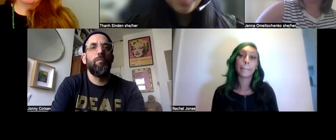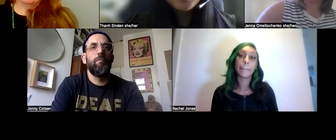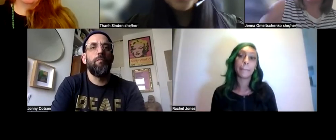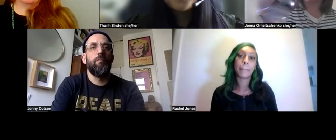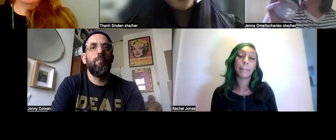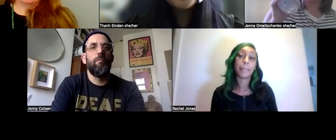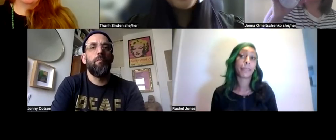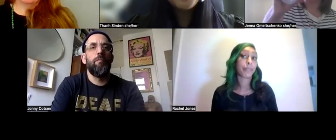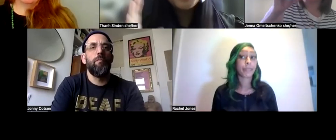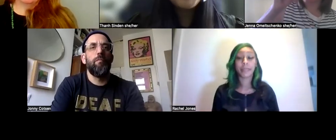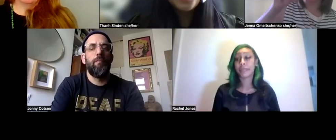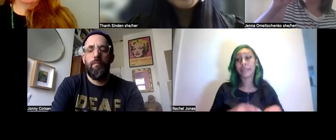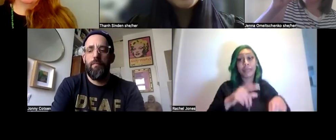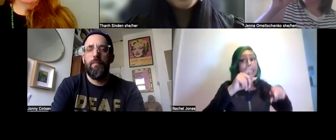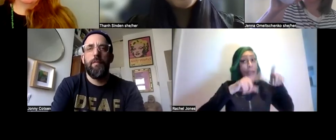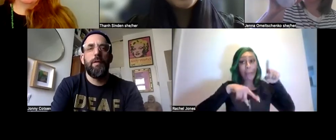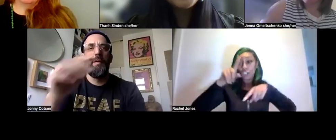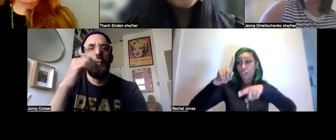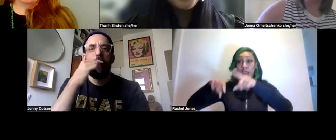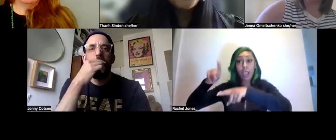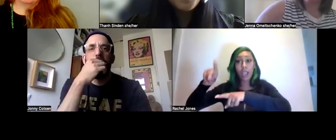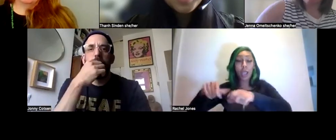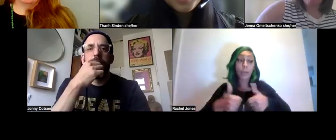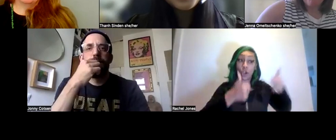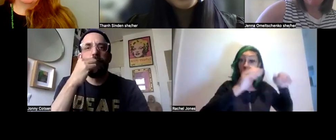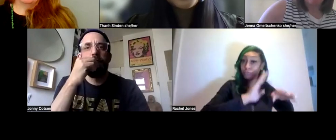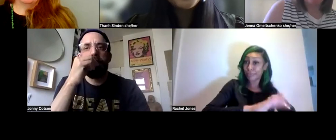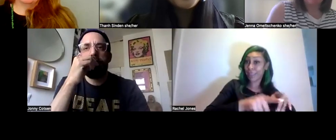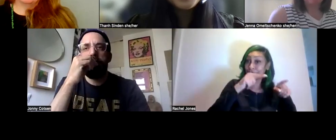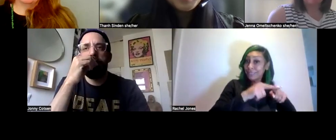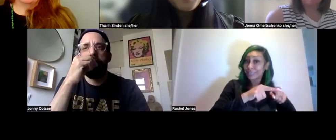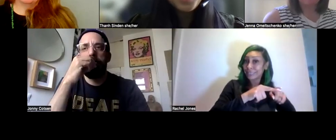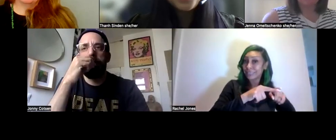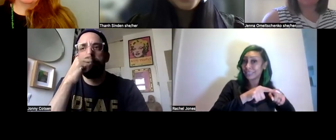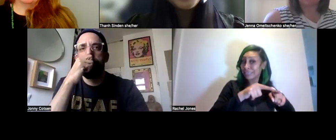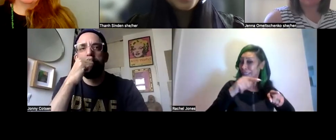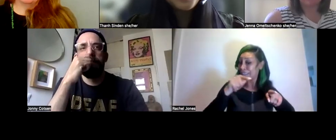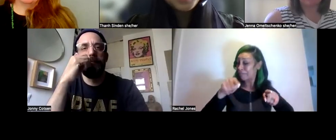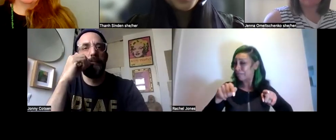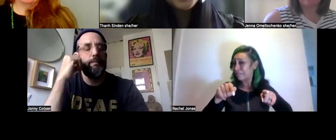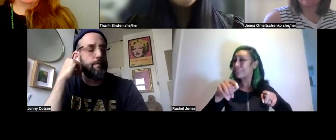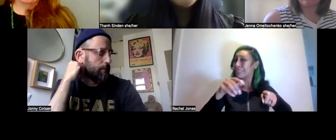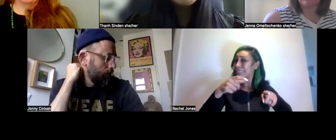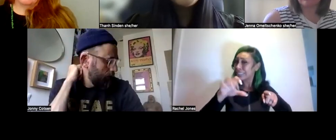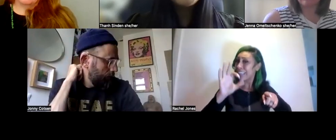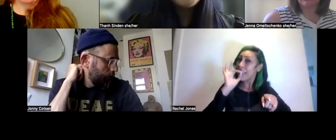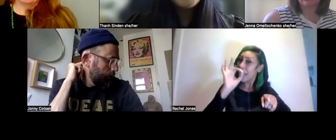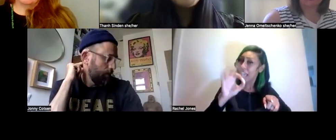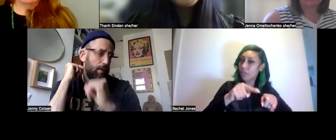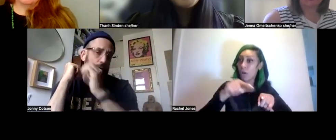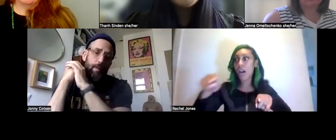there's a whole spectrum of, you know, good practice, as well as what this is still something that has to be asked for.